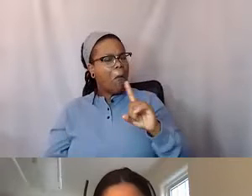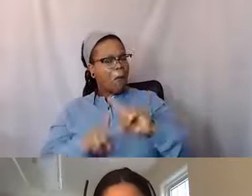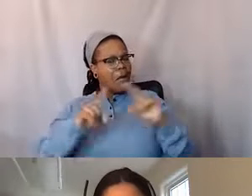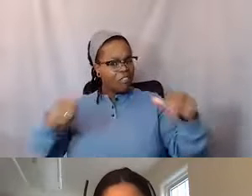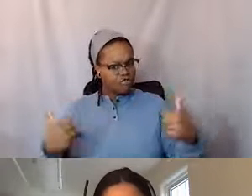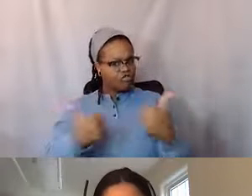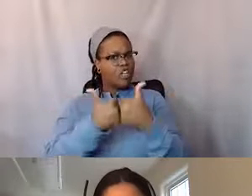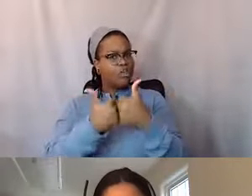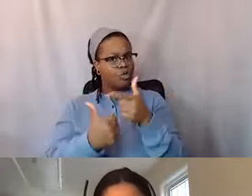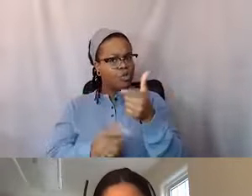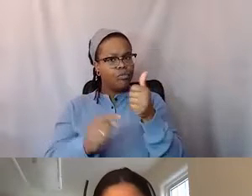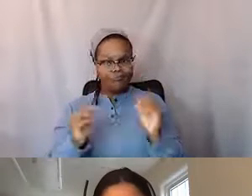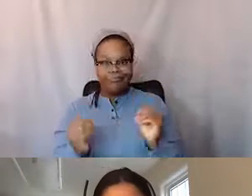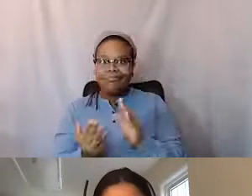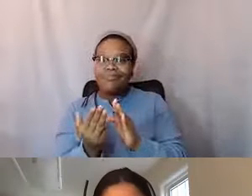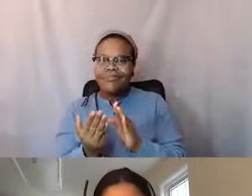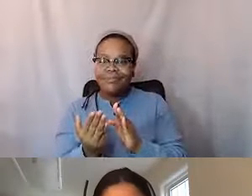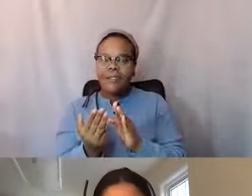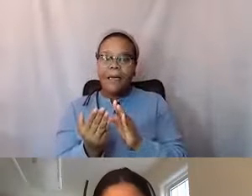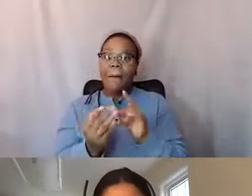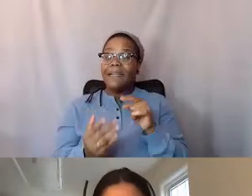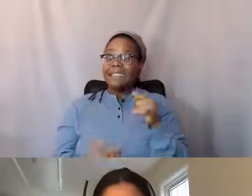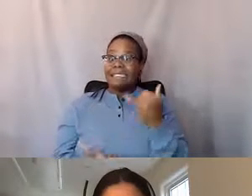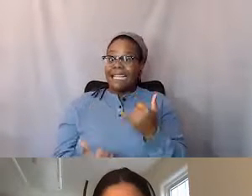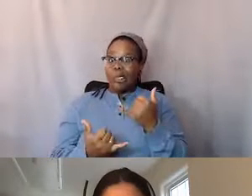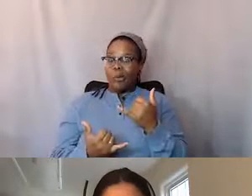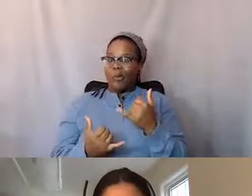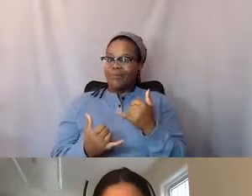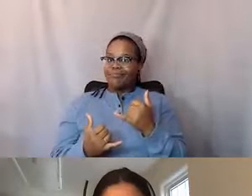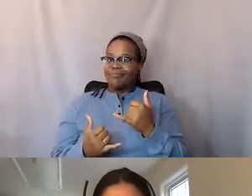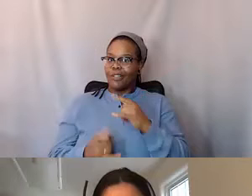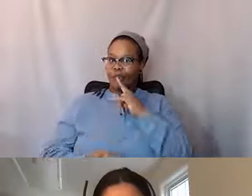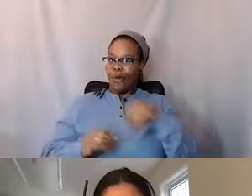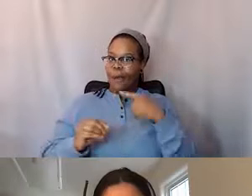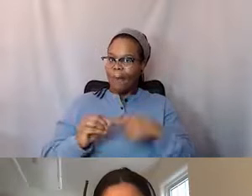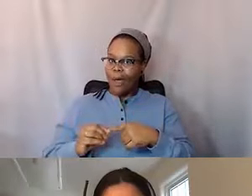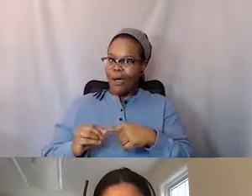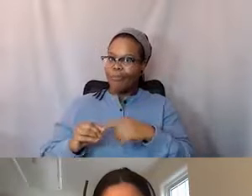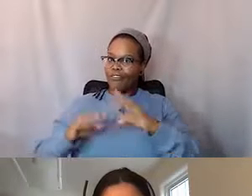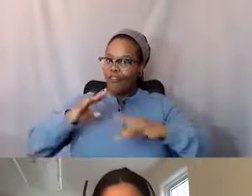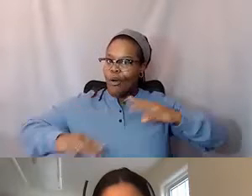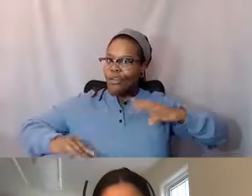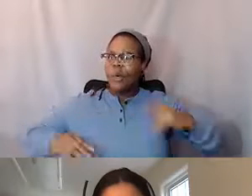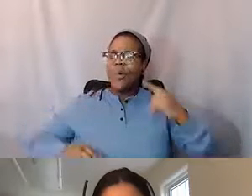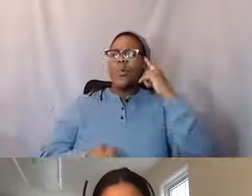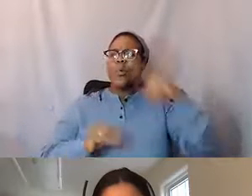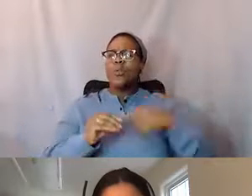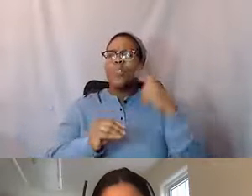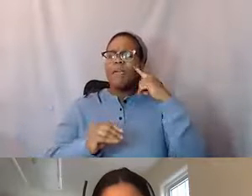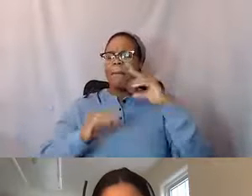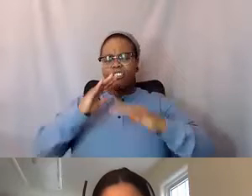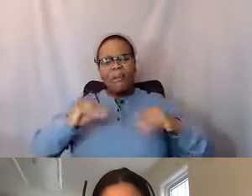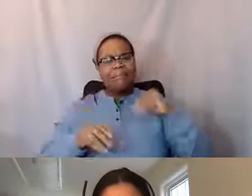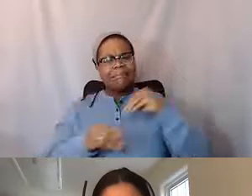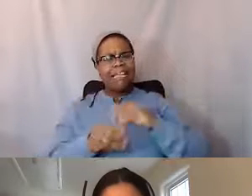face. But since we're talking about diversity, when you think about diversity in Croatia, it's not something people